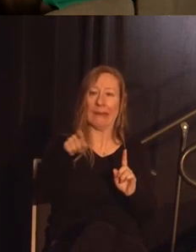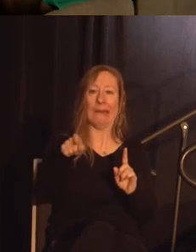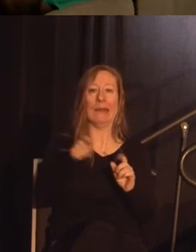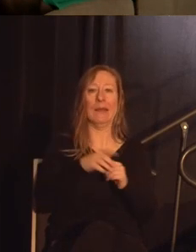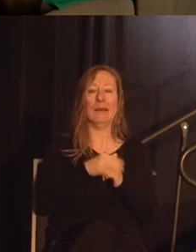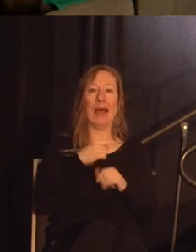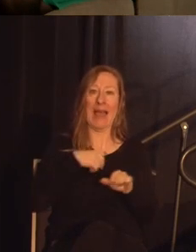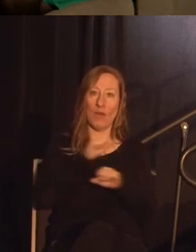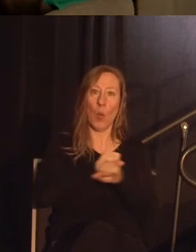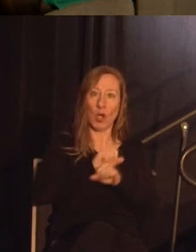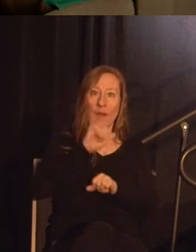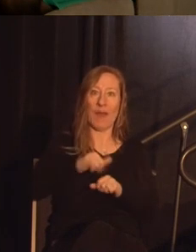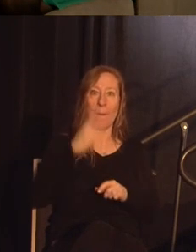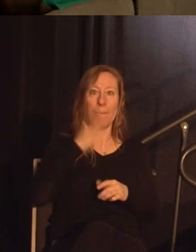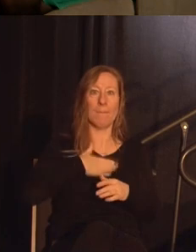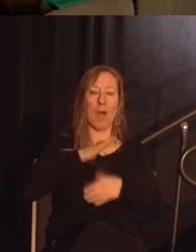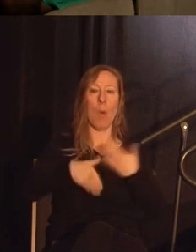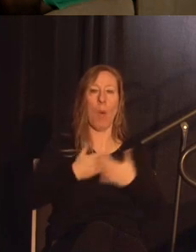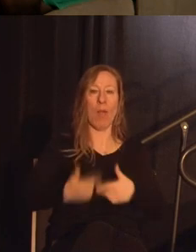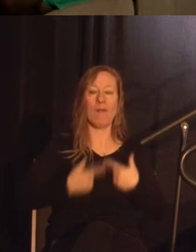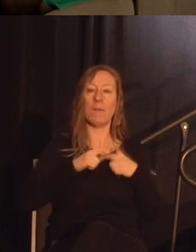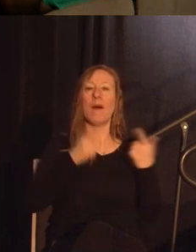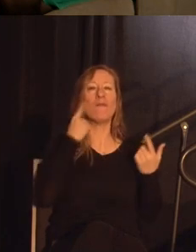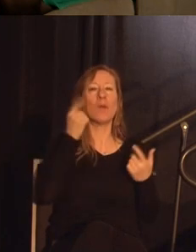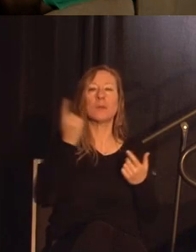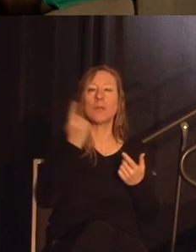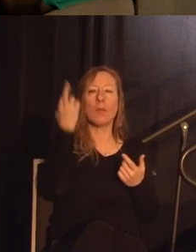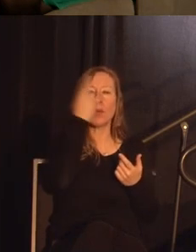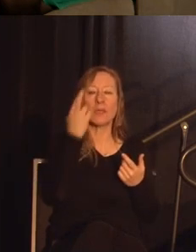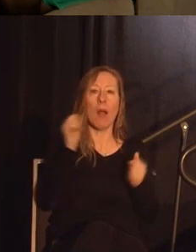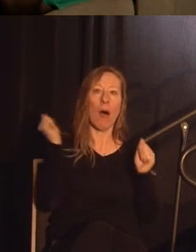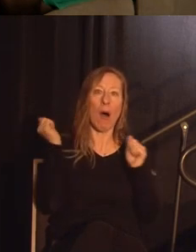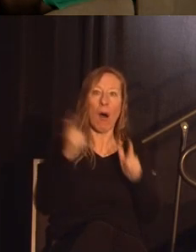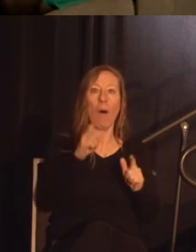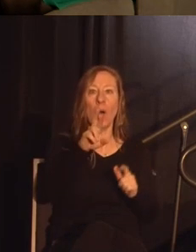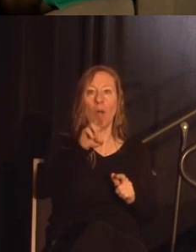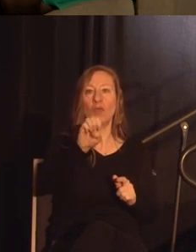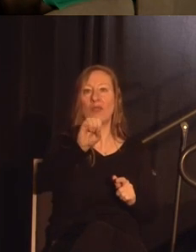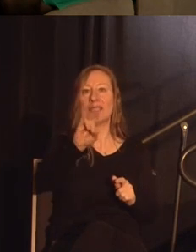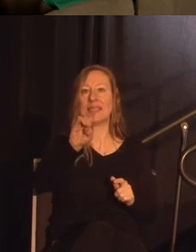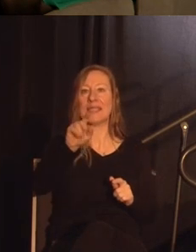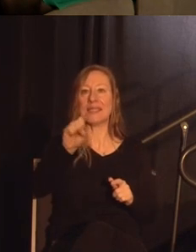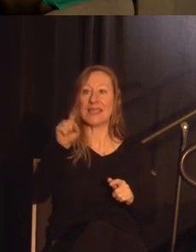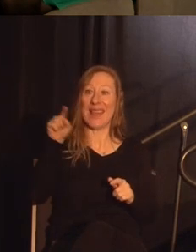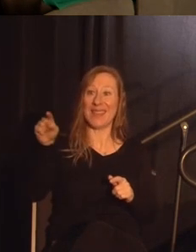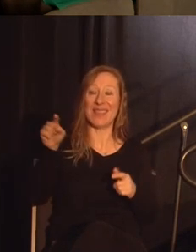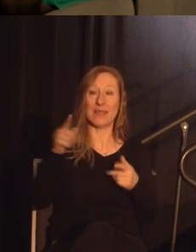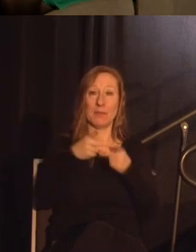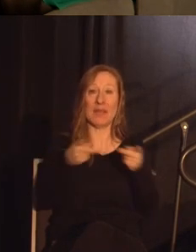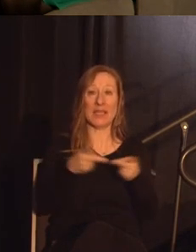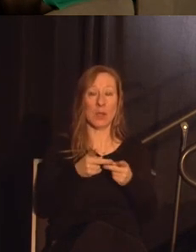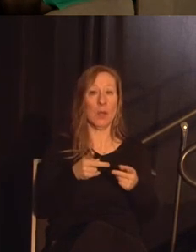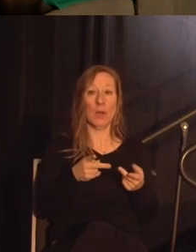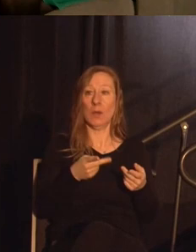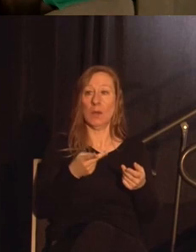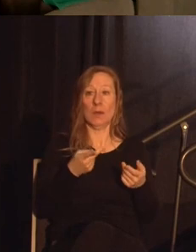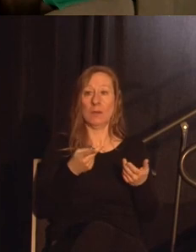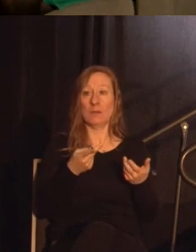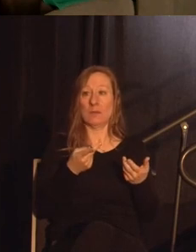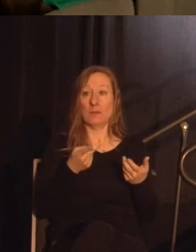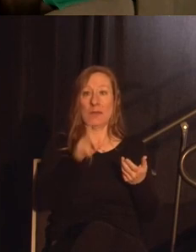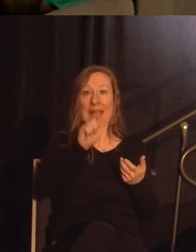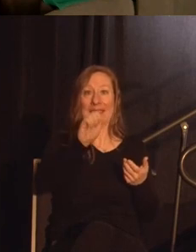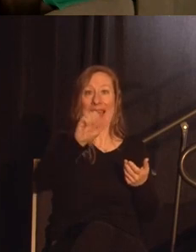For some reason, all the other residents at this residency were lactose intolerant. In other words, there was no cheese for, like,